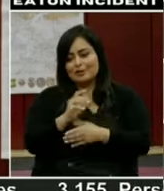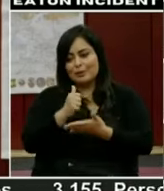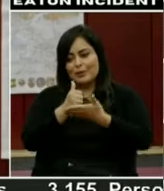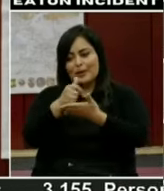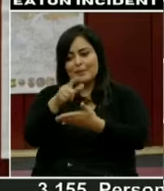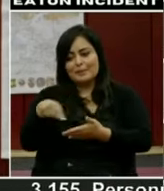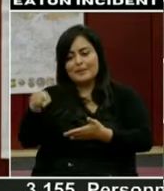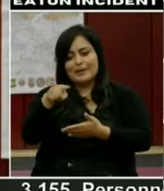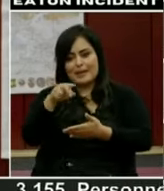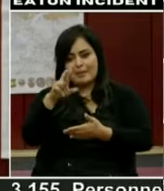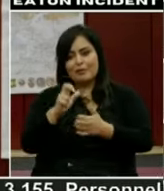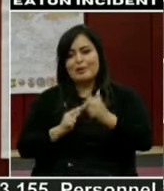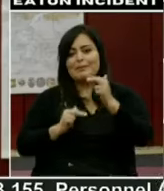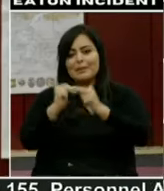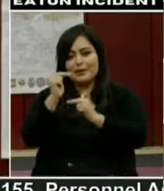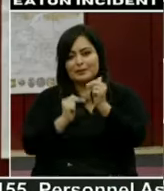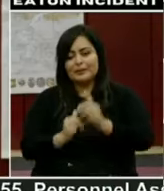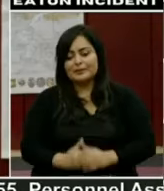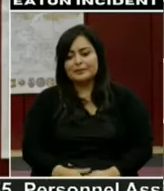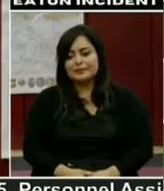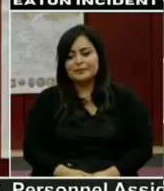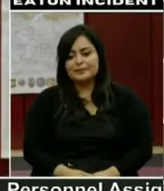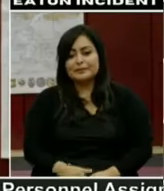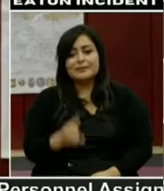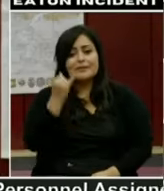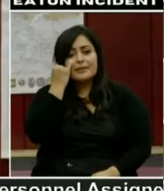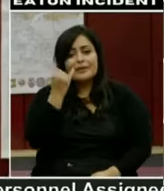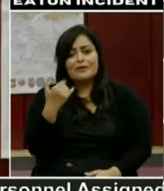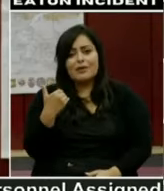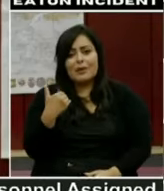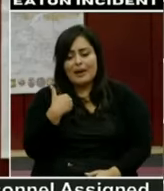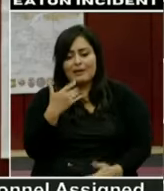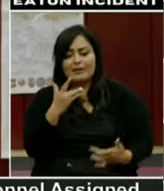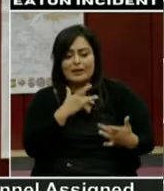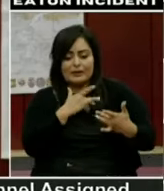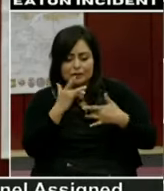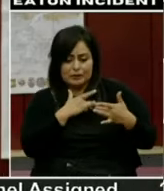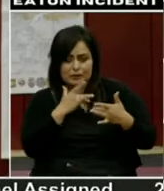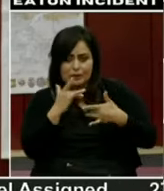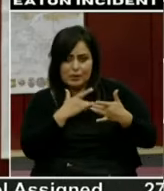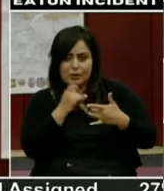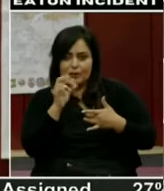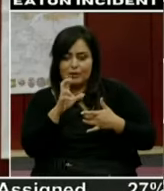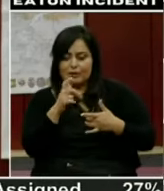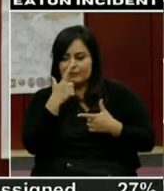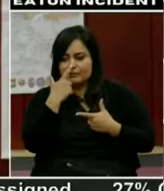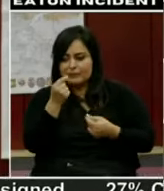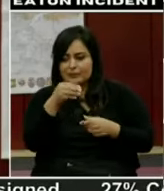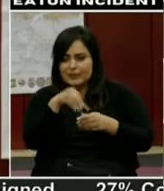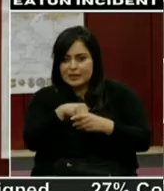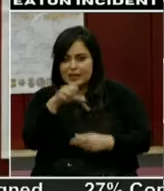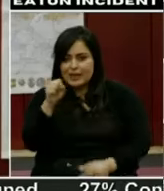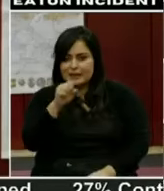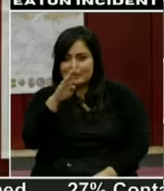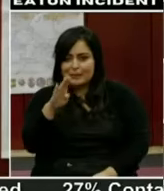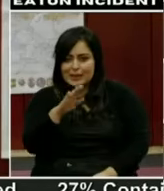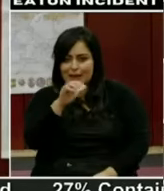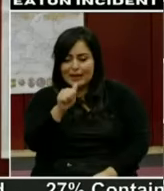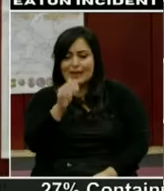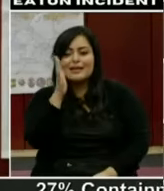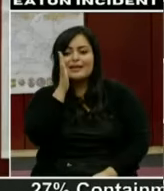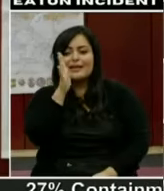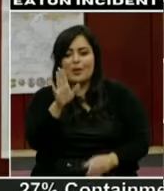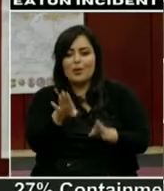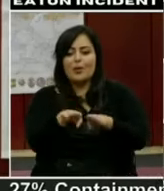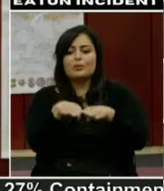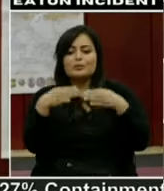So if you have these concerns or if you have interest in SBA, they're actually opening up an